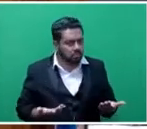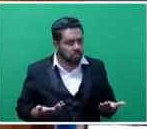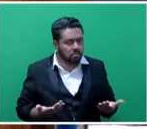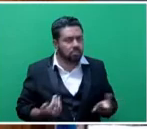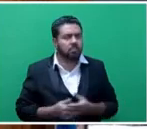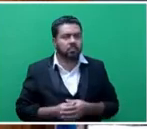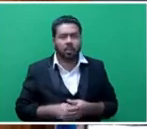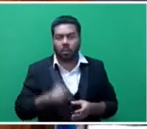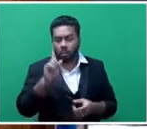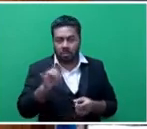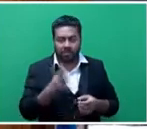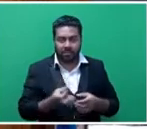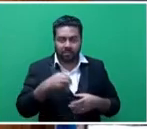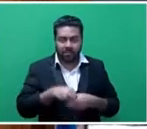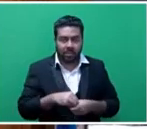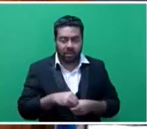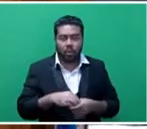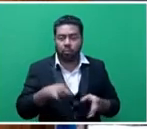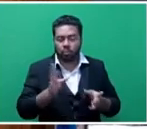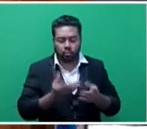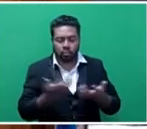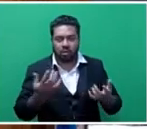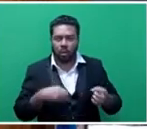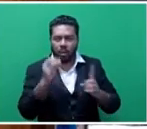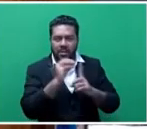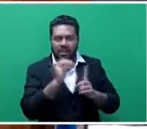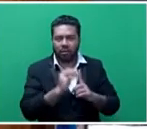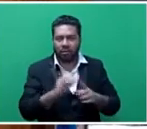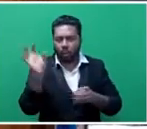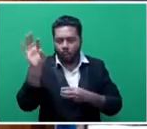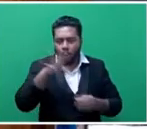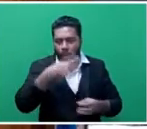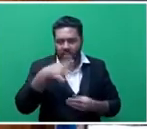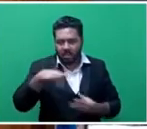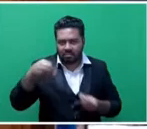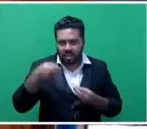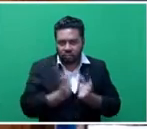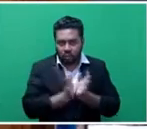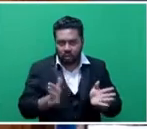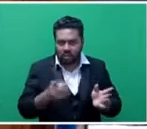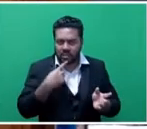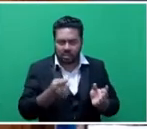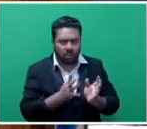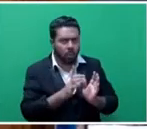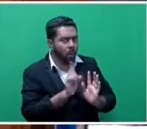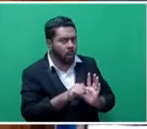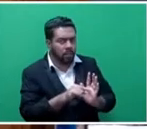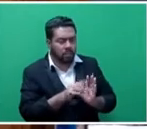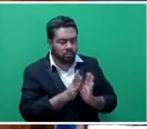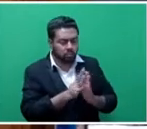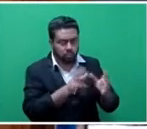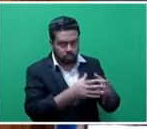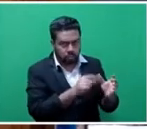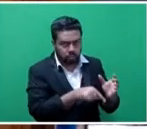that received a disclaimer opinion from the Auditor General. The Auditor General gave a disclaimer opinion to one entity,